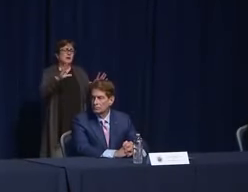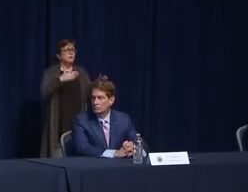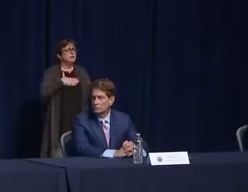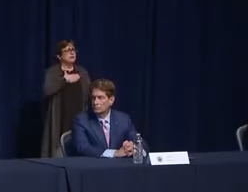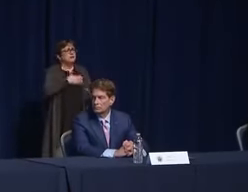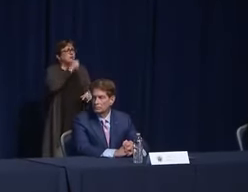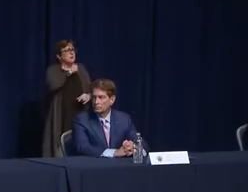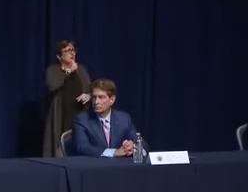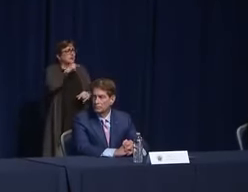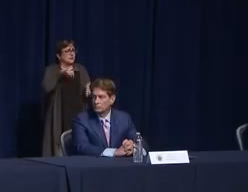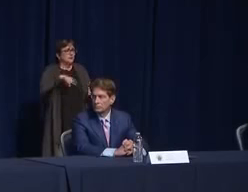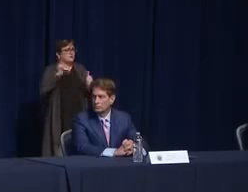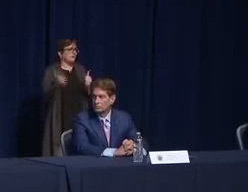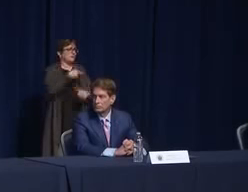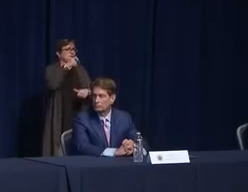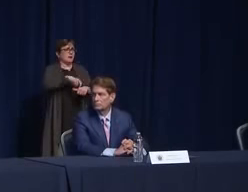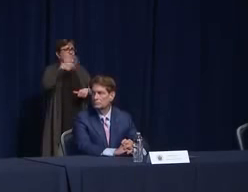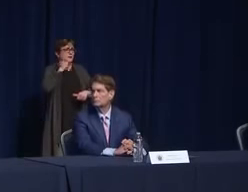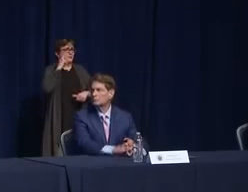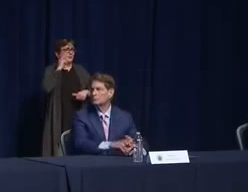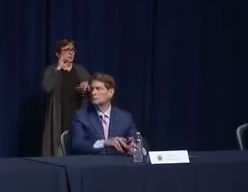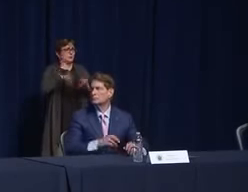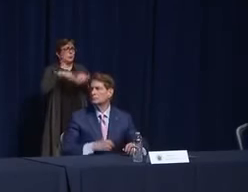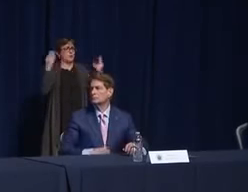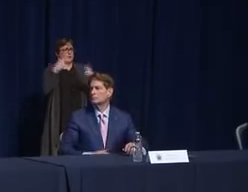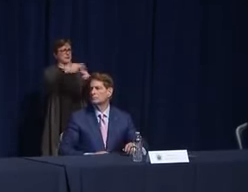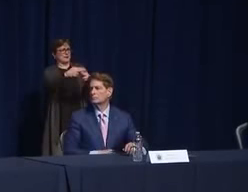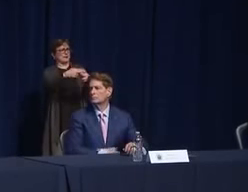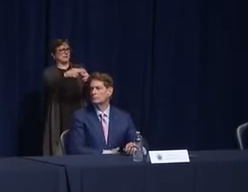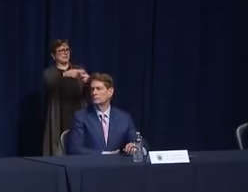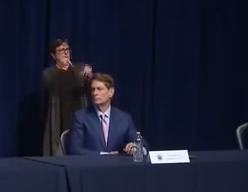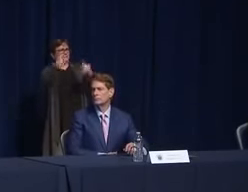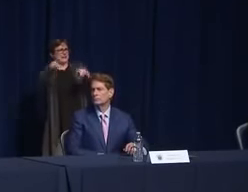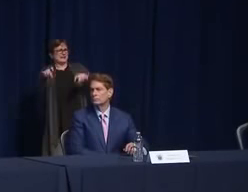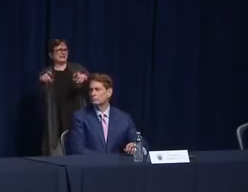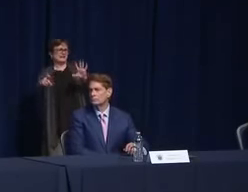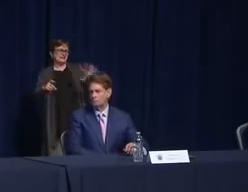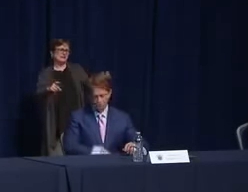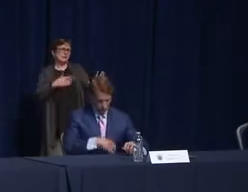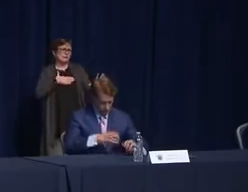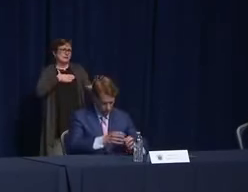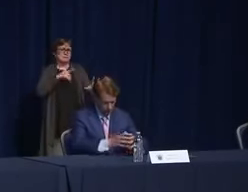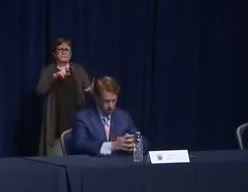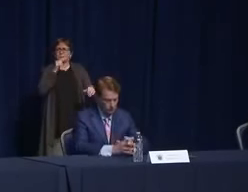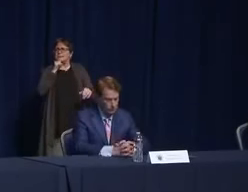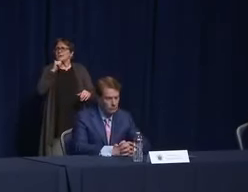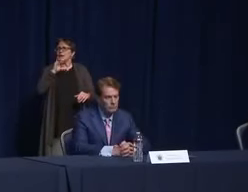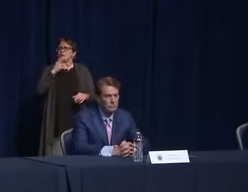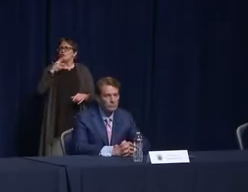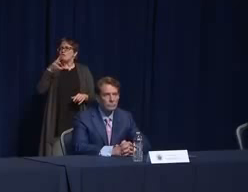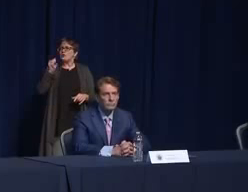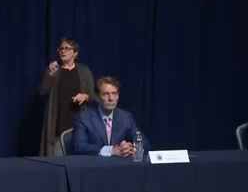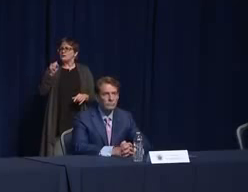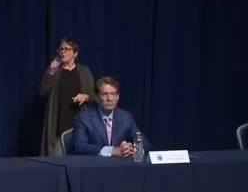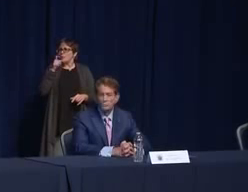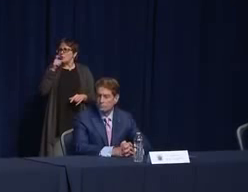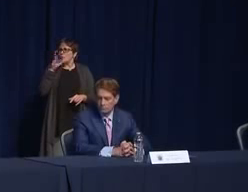before. Chris, could you add to Pat's, and also who's actually going to be taking the specimens at the car window?